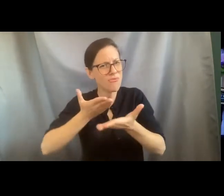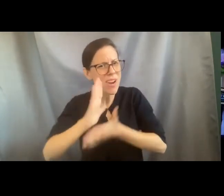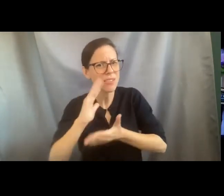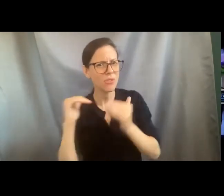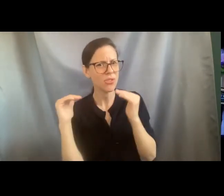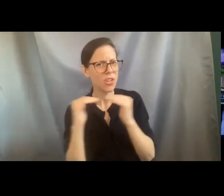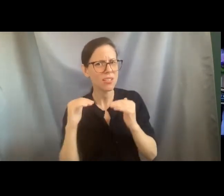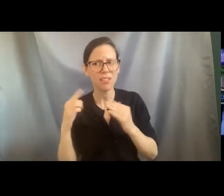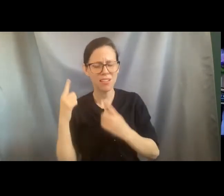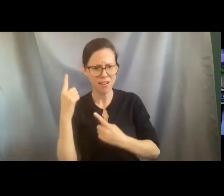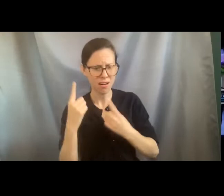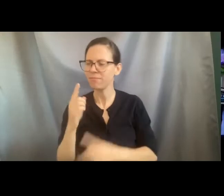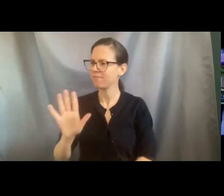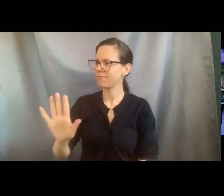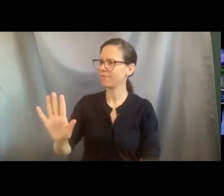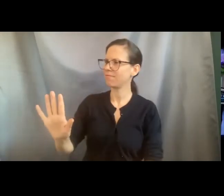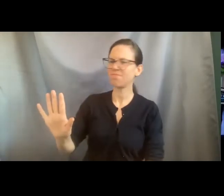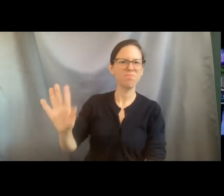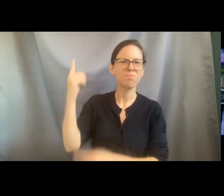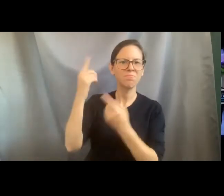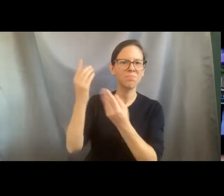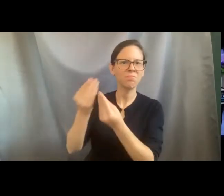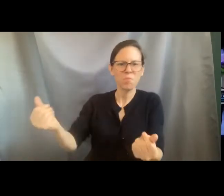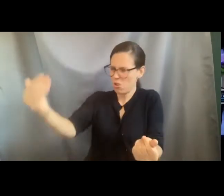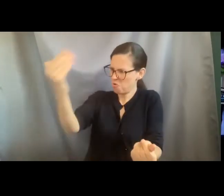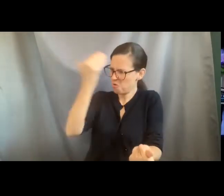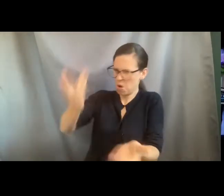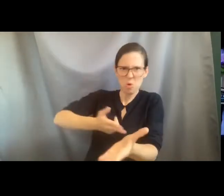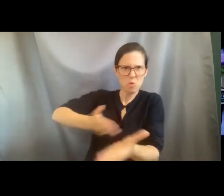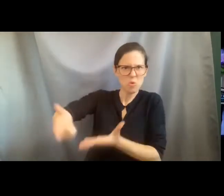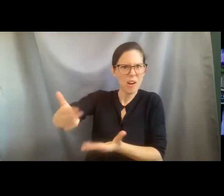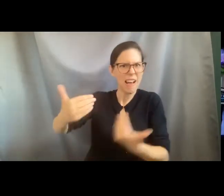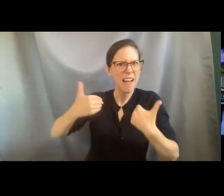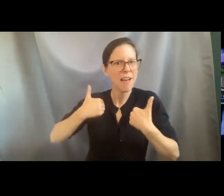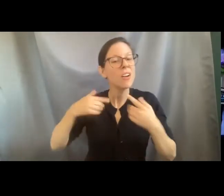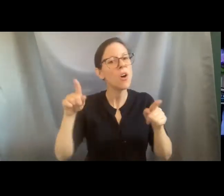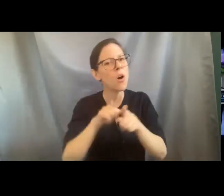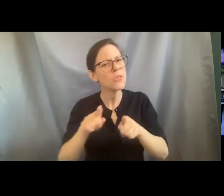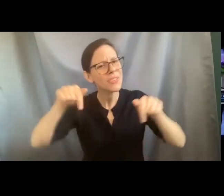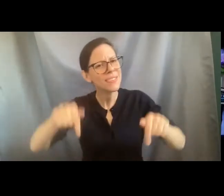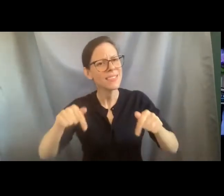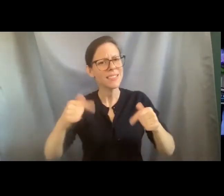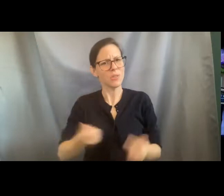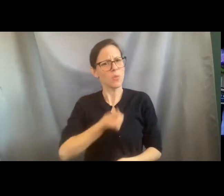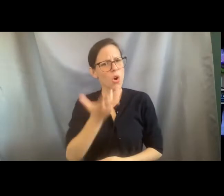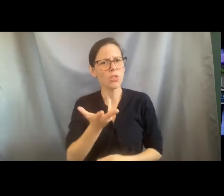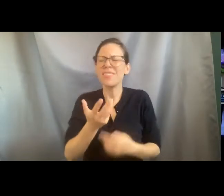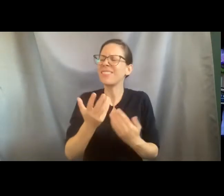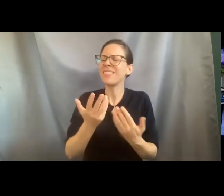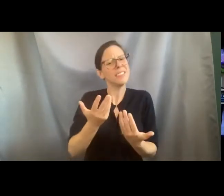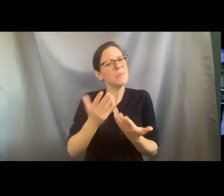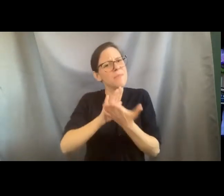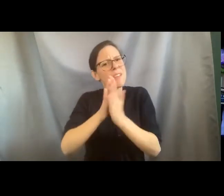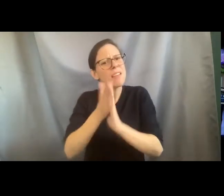justice. But also let our words be a balm, be comfort, be